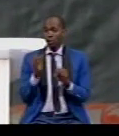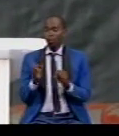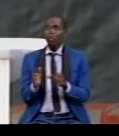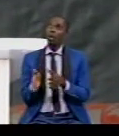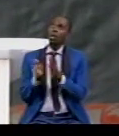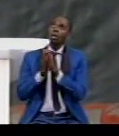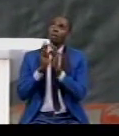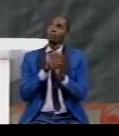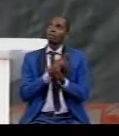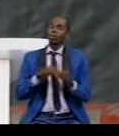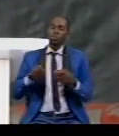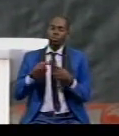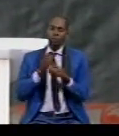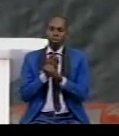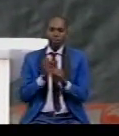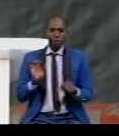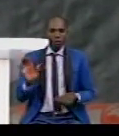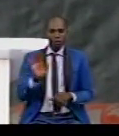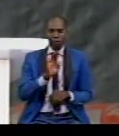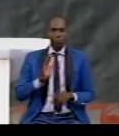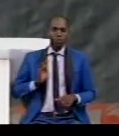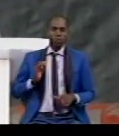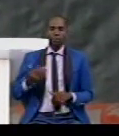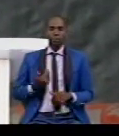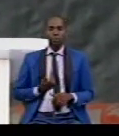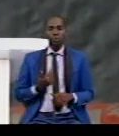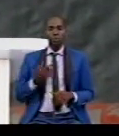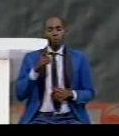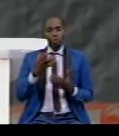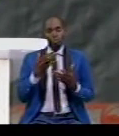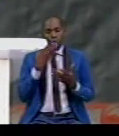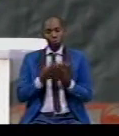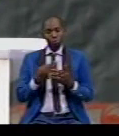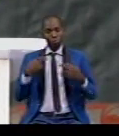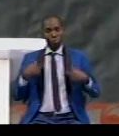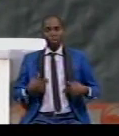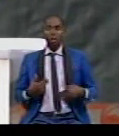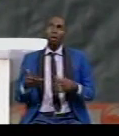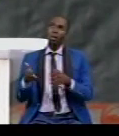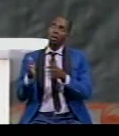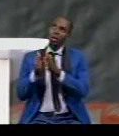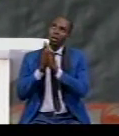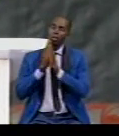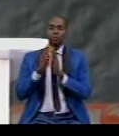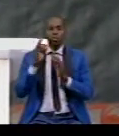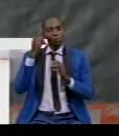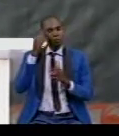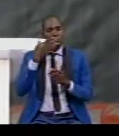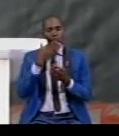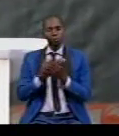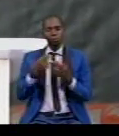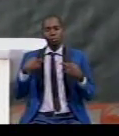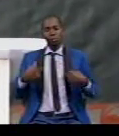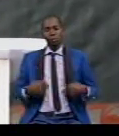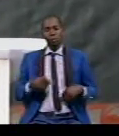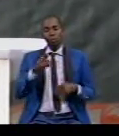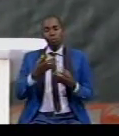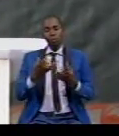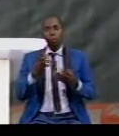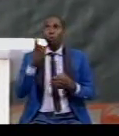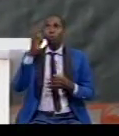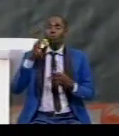of Christ. Ask for good and he says, we shall be taught all things. Are you